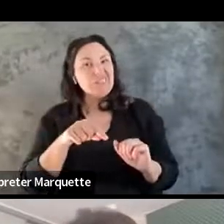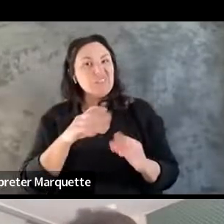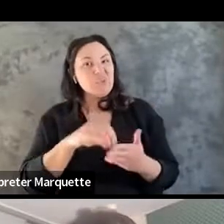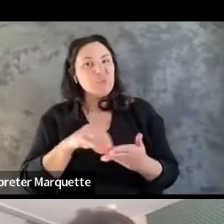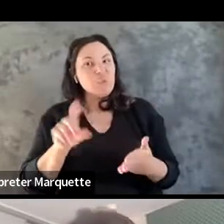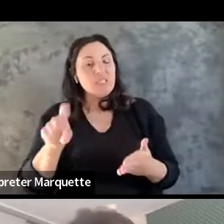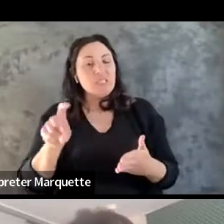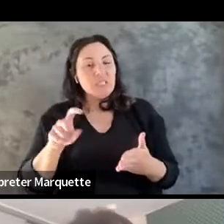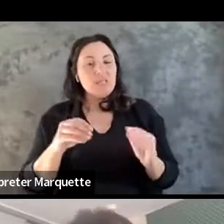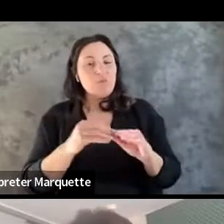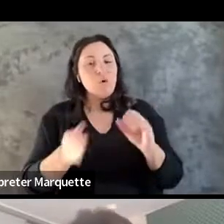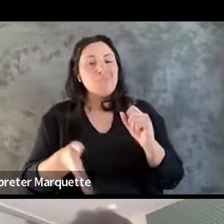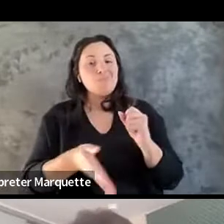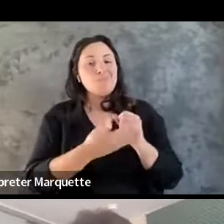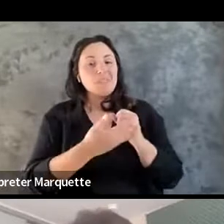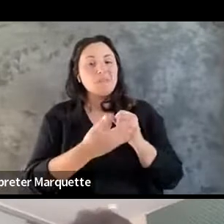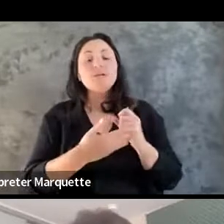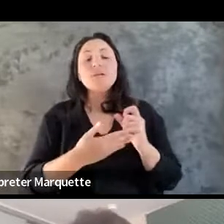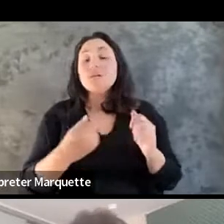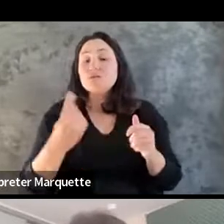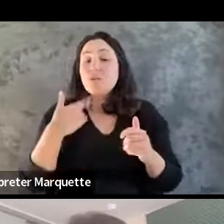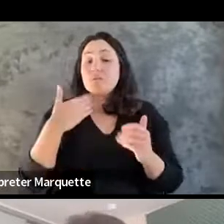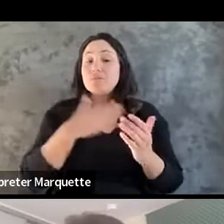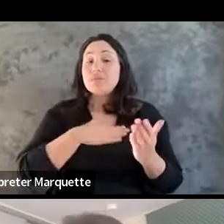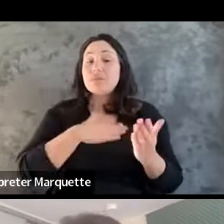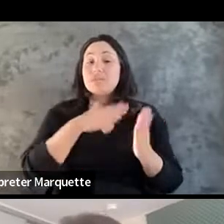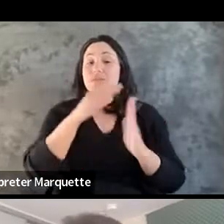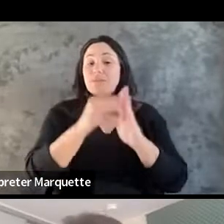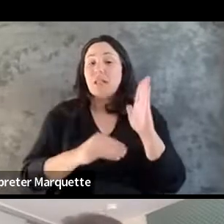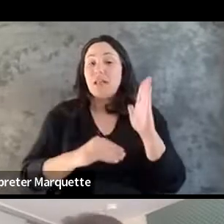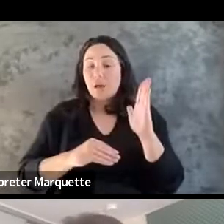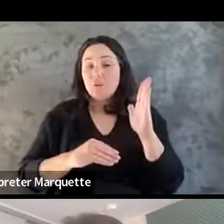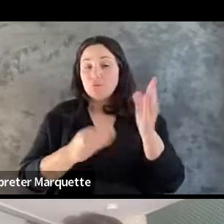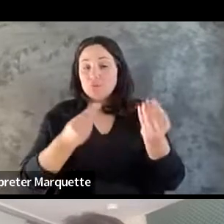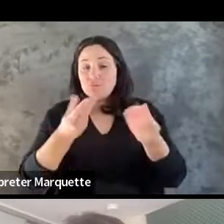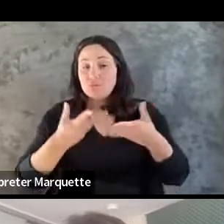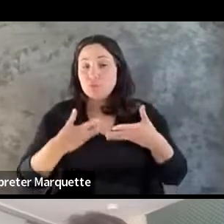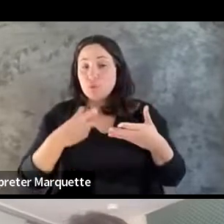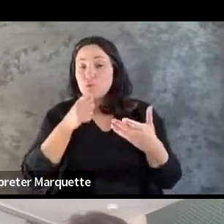fill out that sooner than later so we know our numbers.